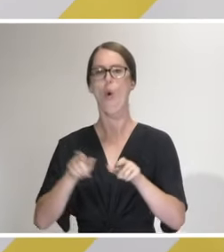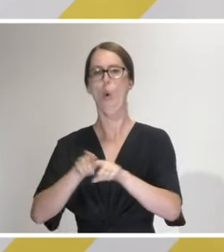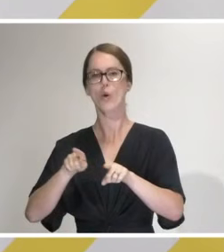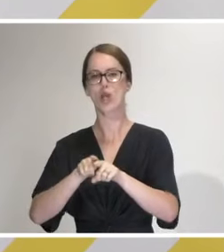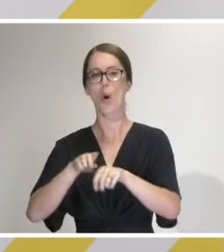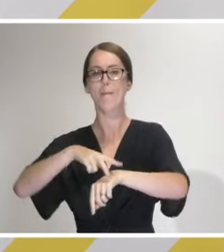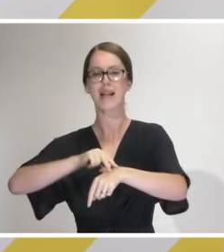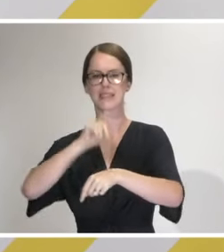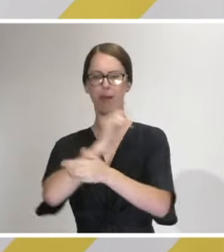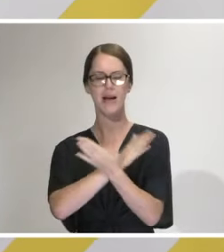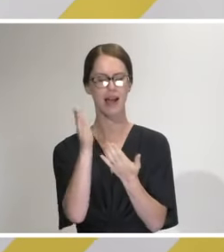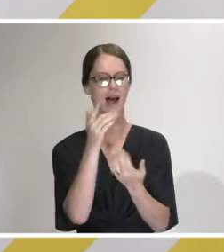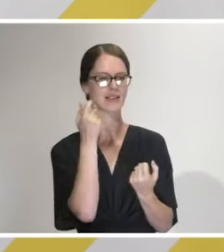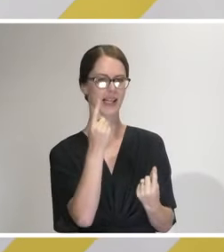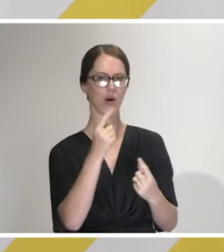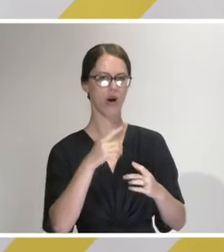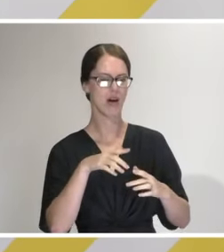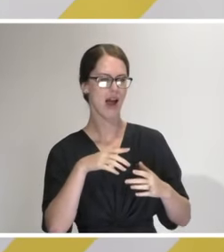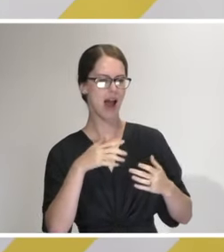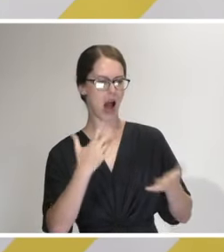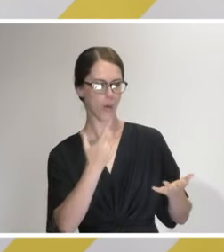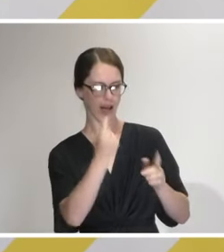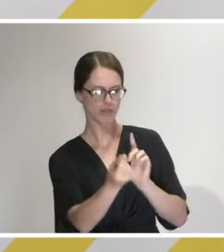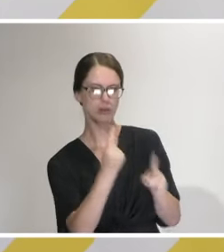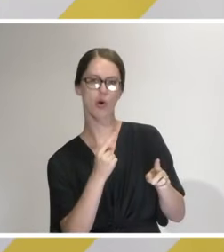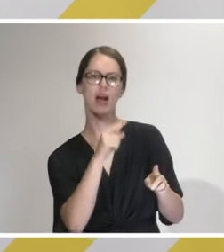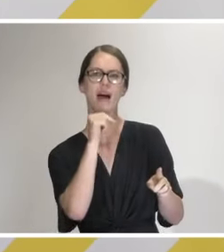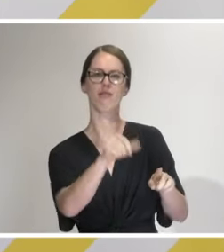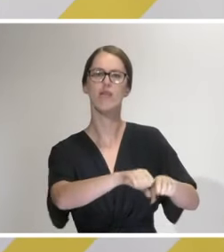clear basis on which to act to enforce that.